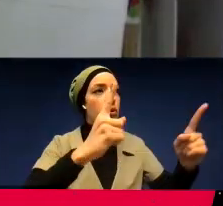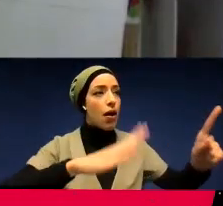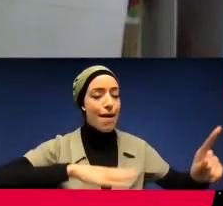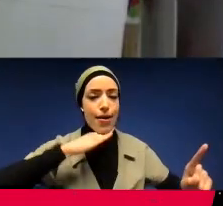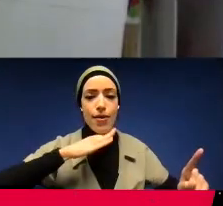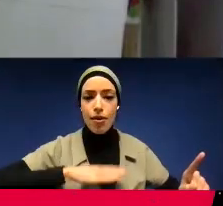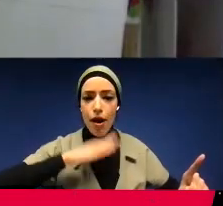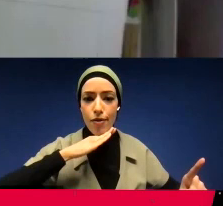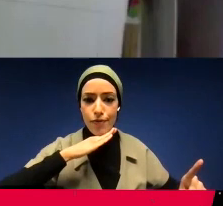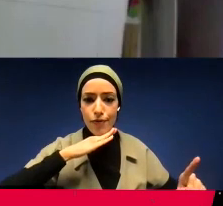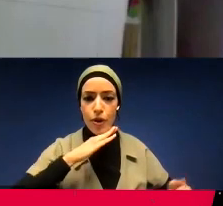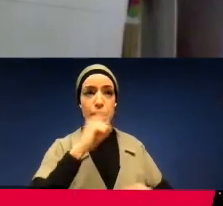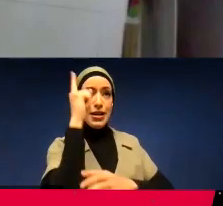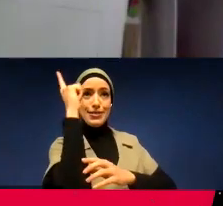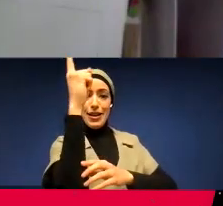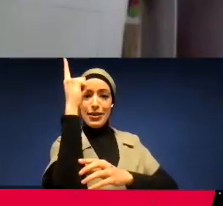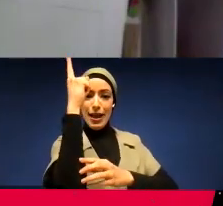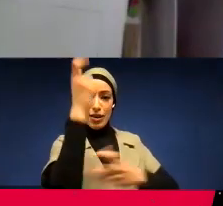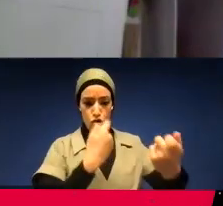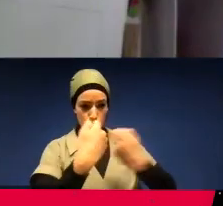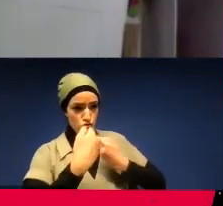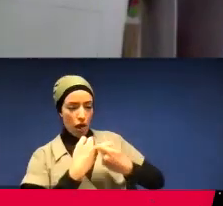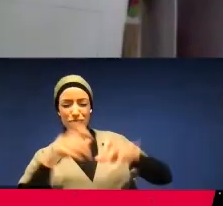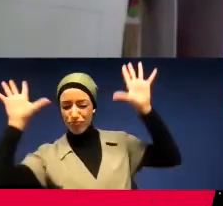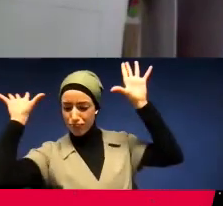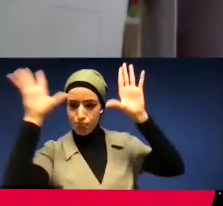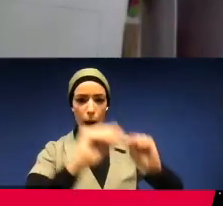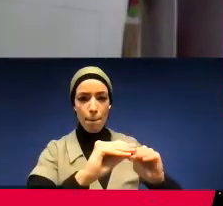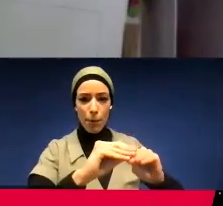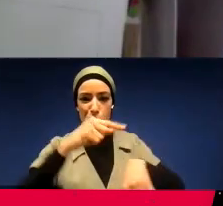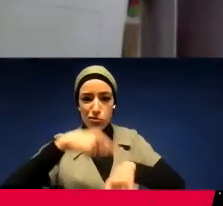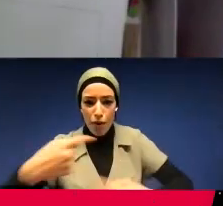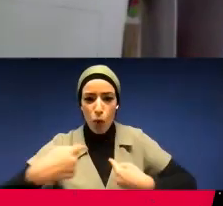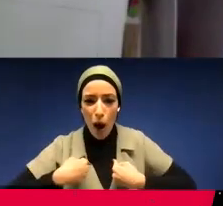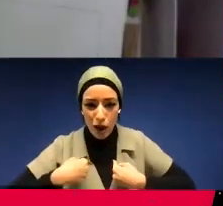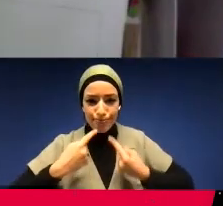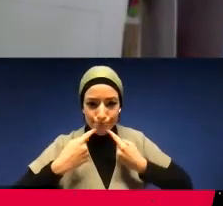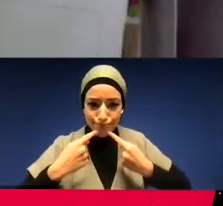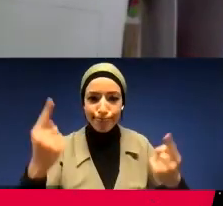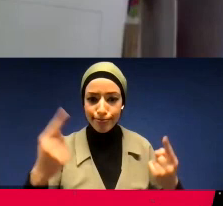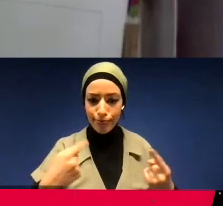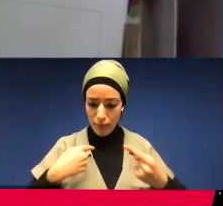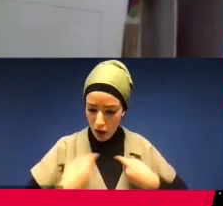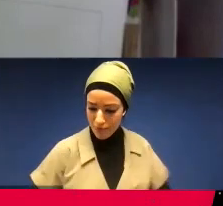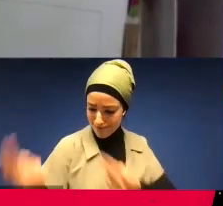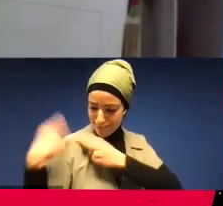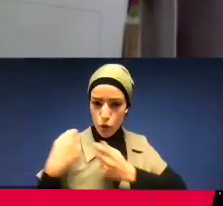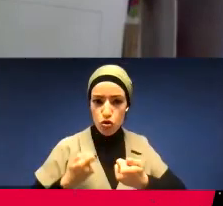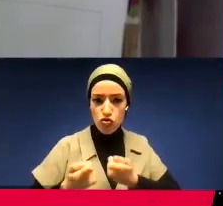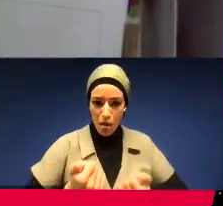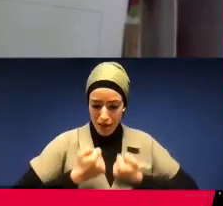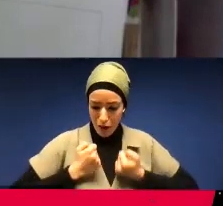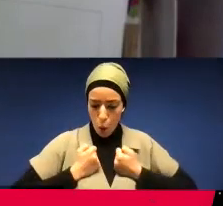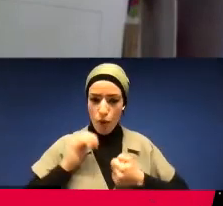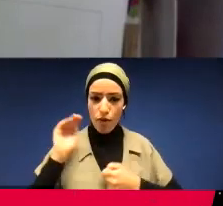No more dictatorship. It's time for people to have their say. It's time for people to take control of their own future. And